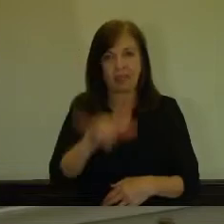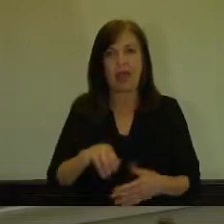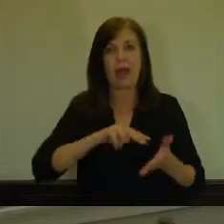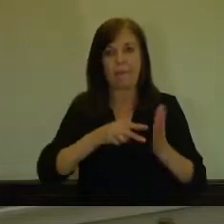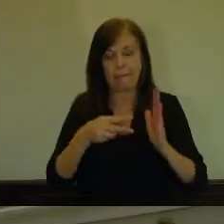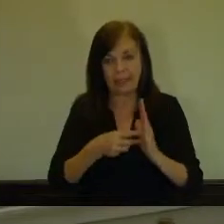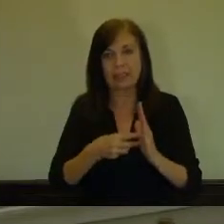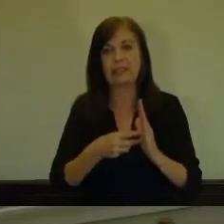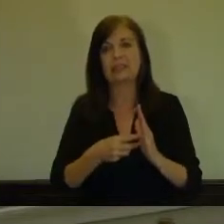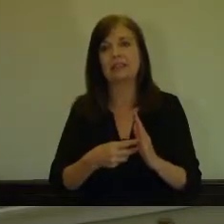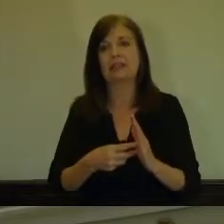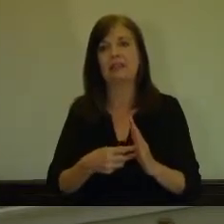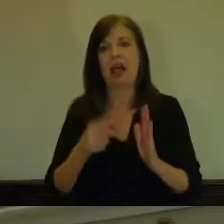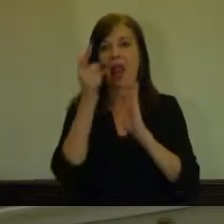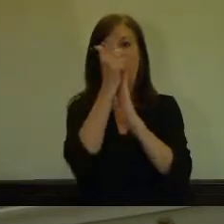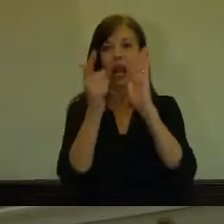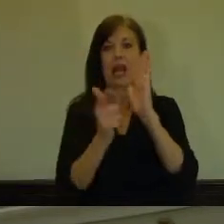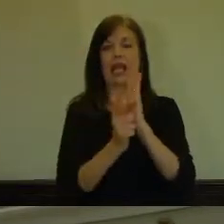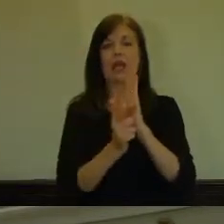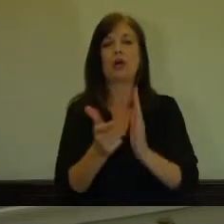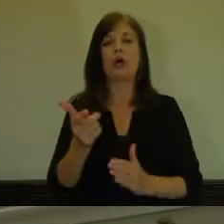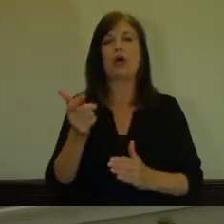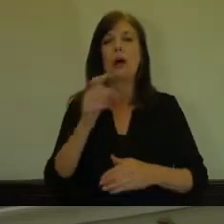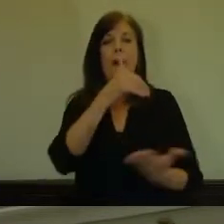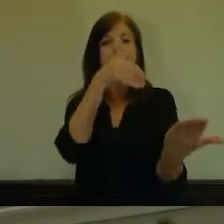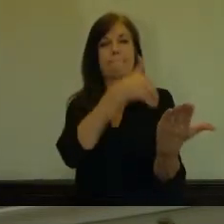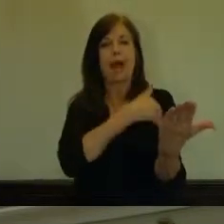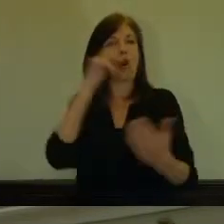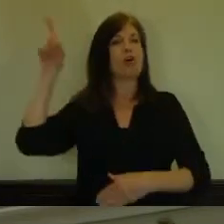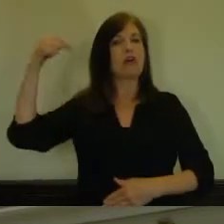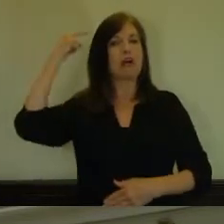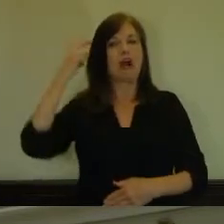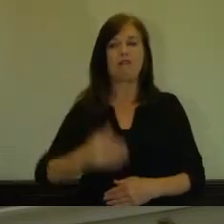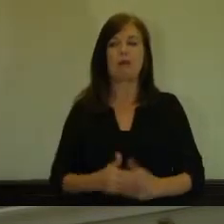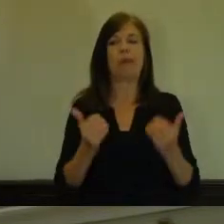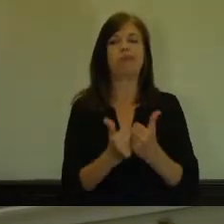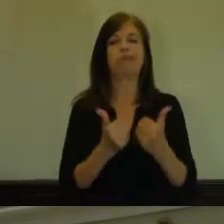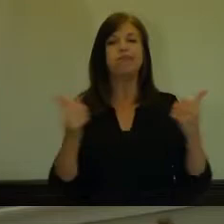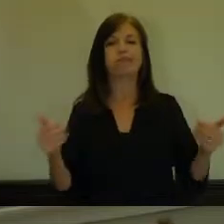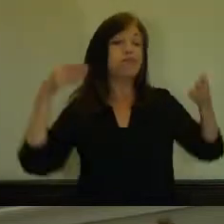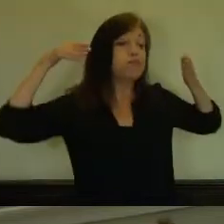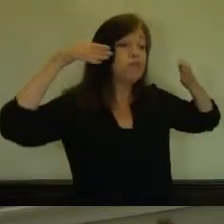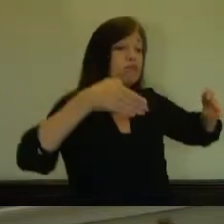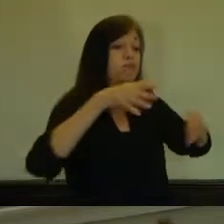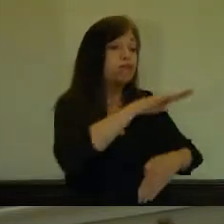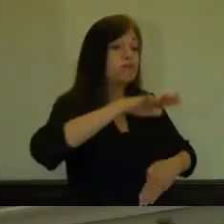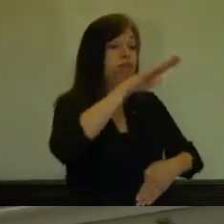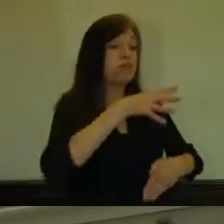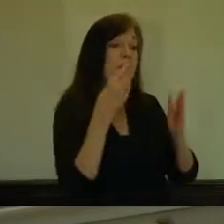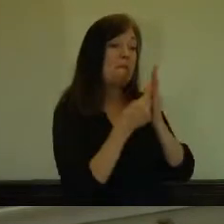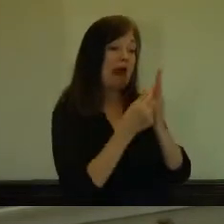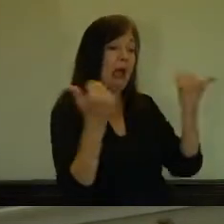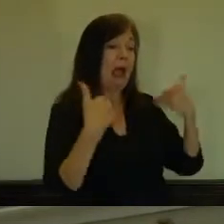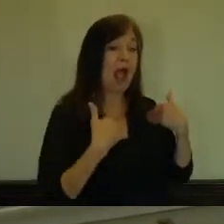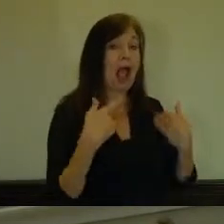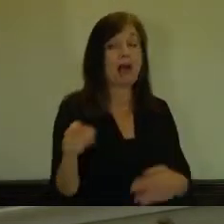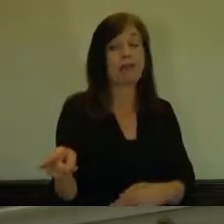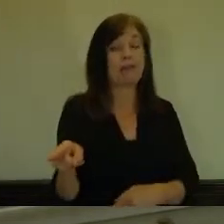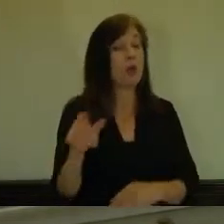direct result of legal segregation and codified discrimination. The deliberate result